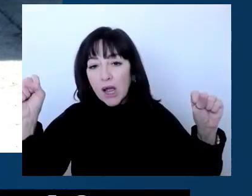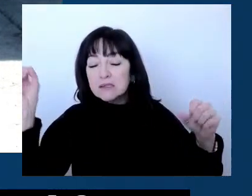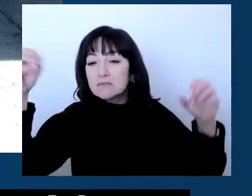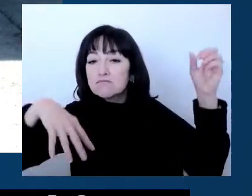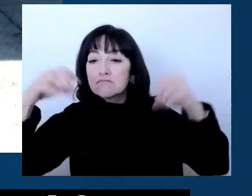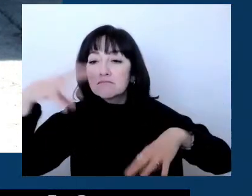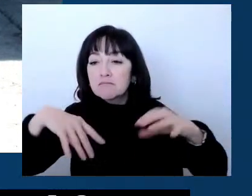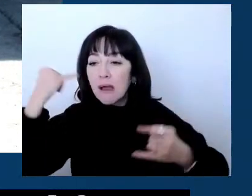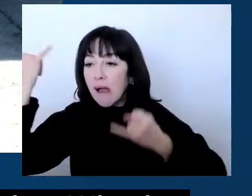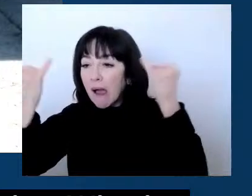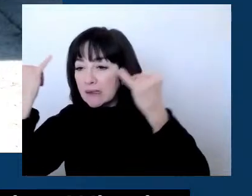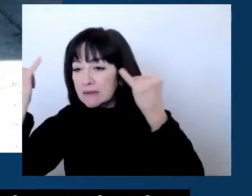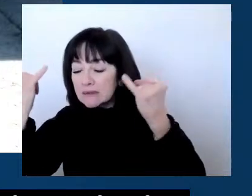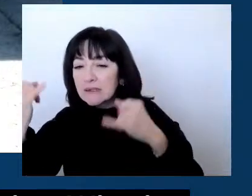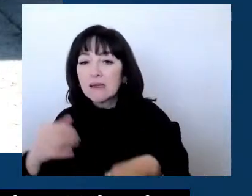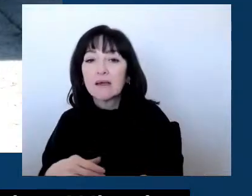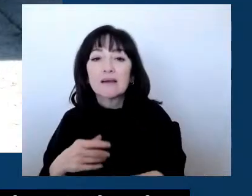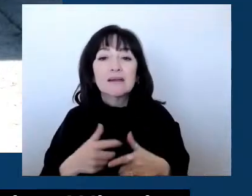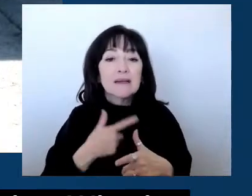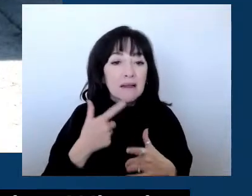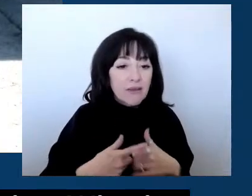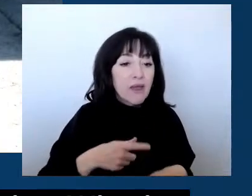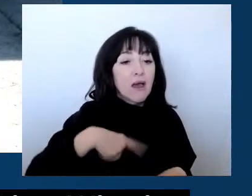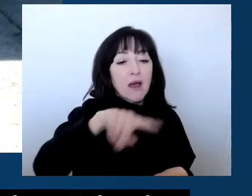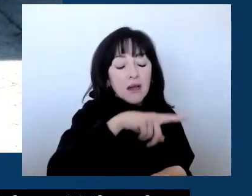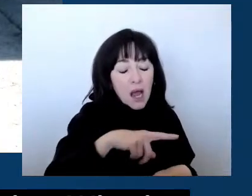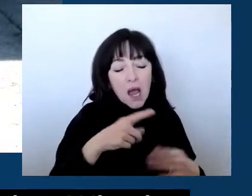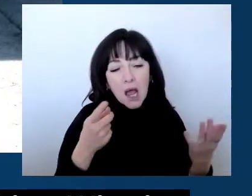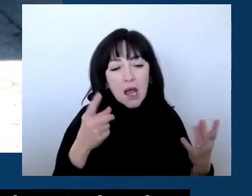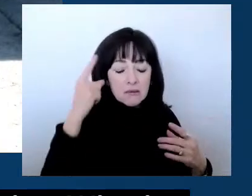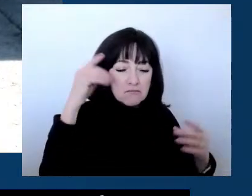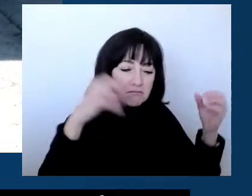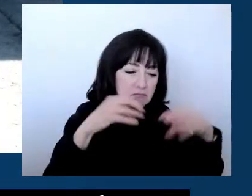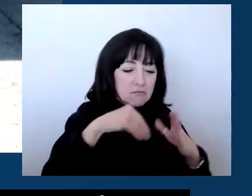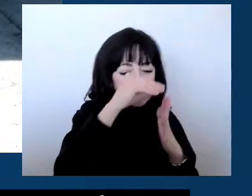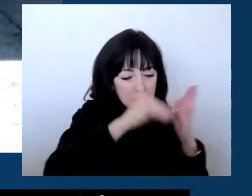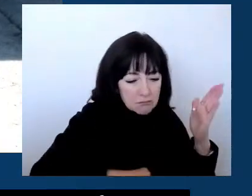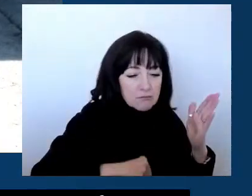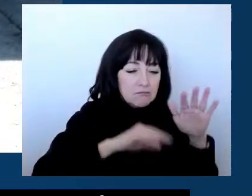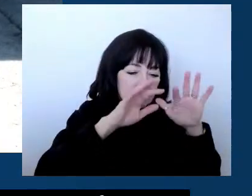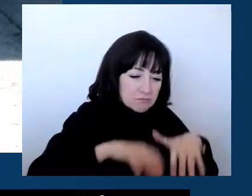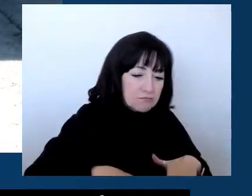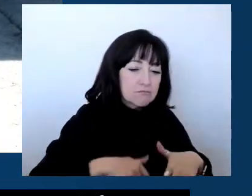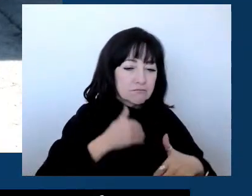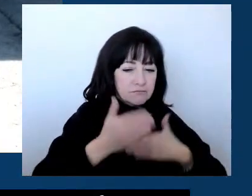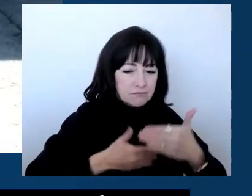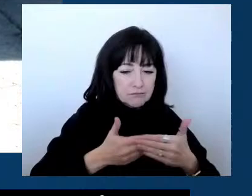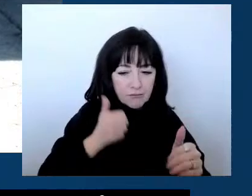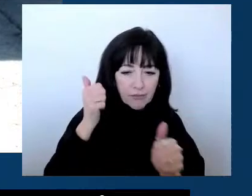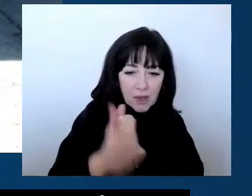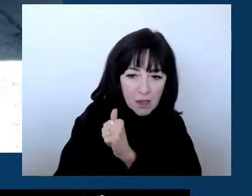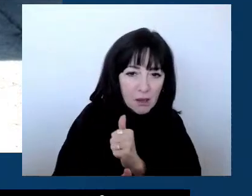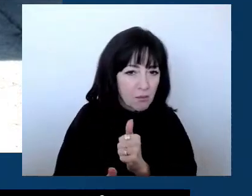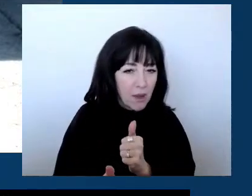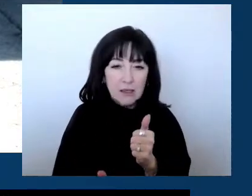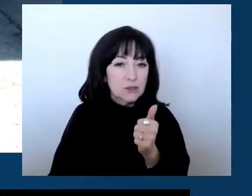legislators to convene and committees to report legislation out. And actually, to pass it in the Senate, we had to get it through the House, and finally did